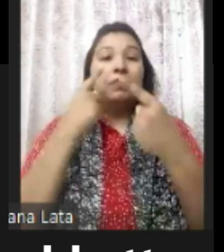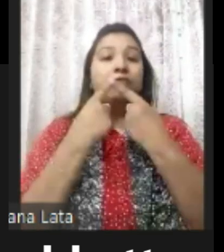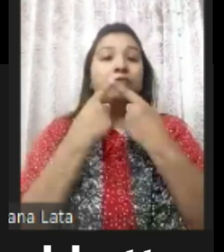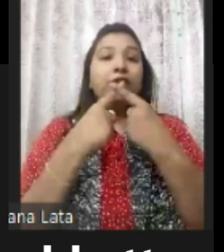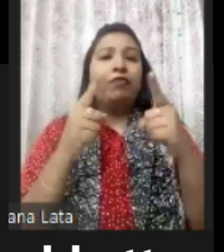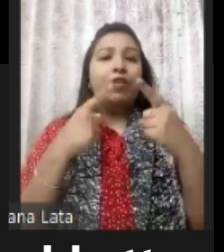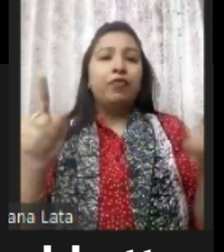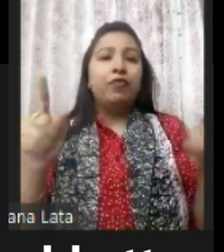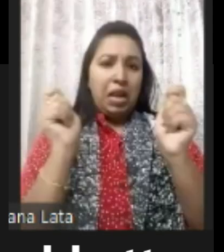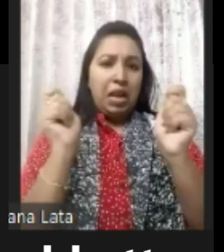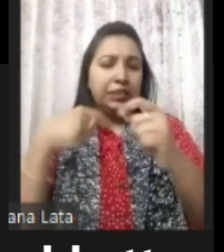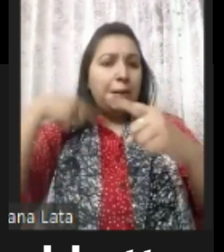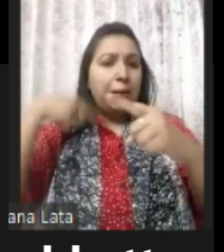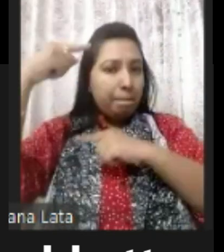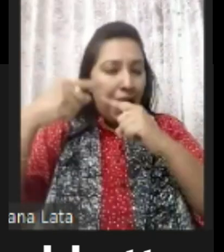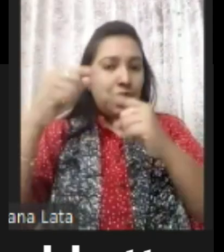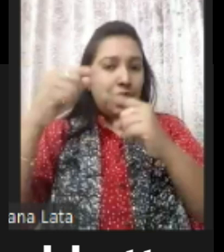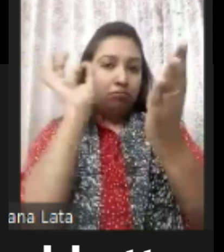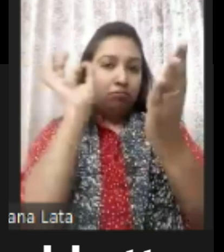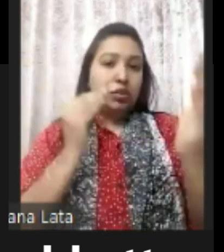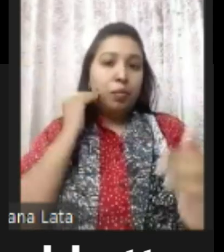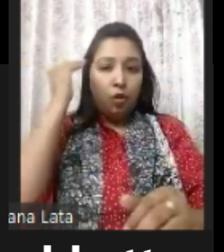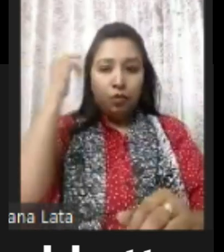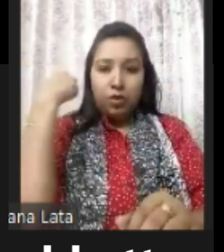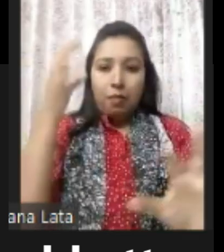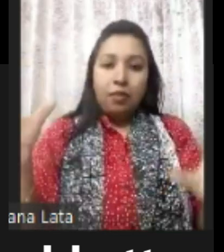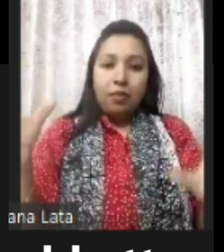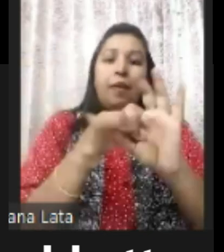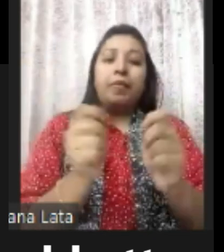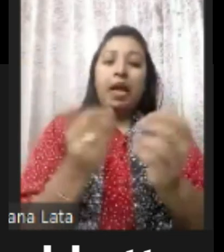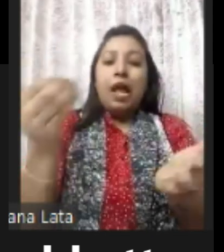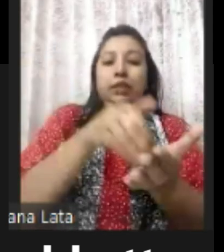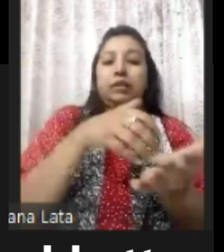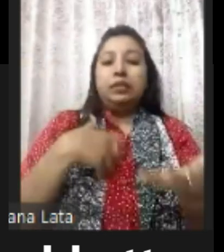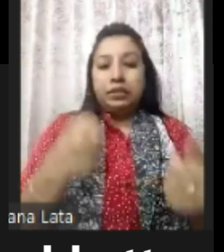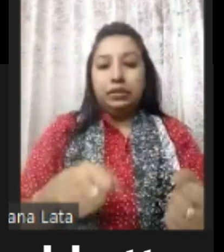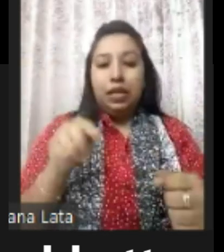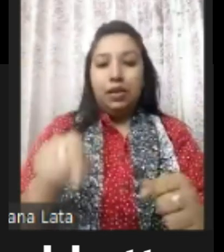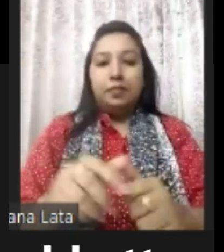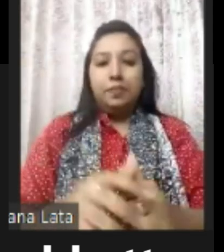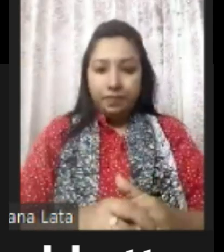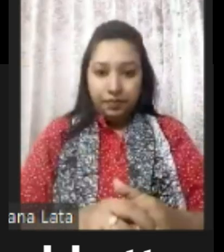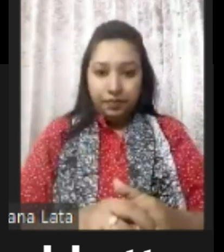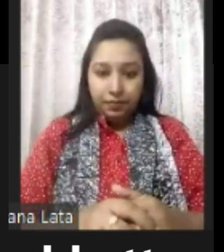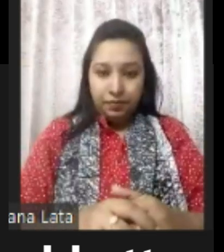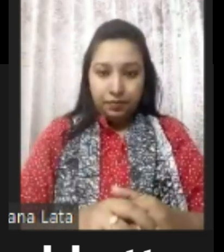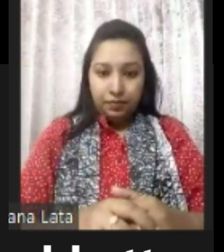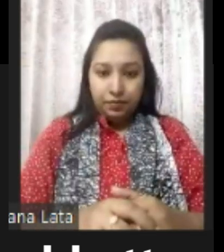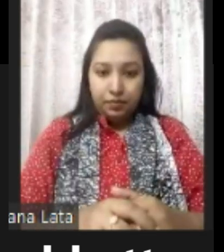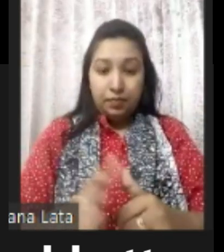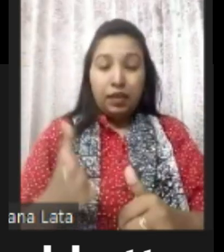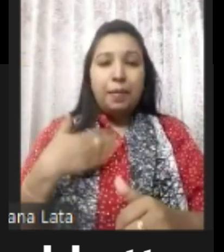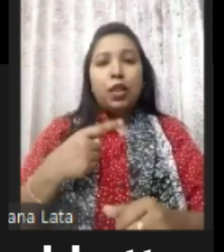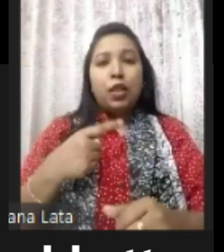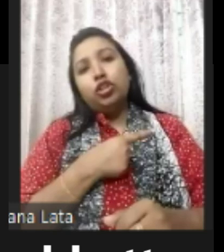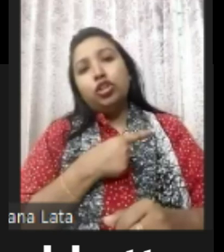mechanism by engaging people with disabilities. Razan Ak has left the meeting alert. All of our slide. Almost all of our services,